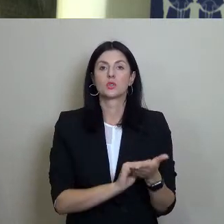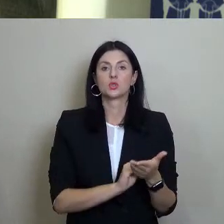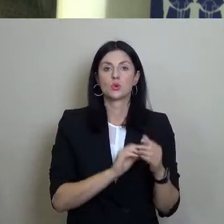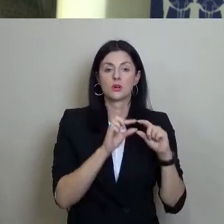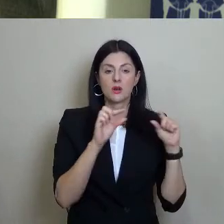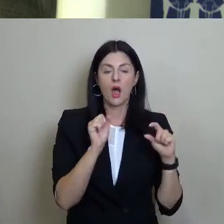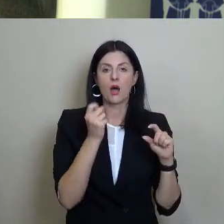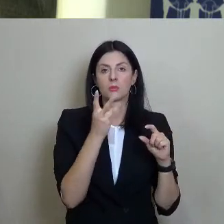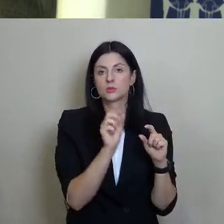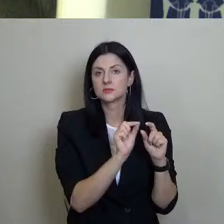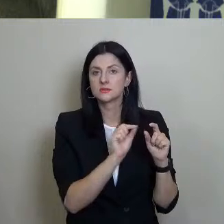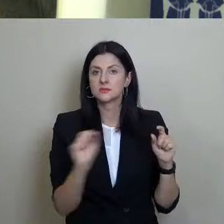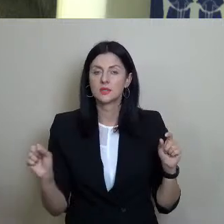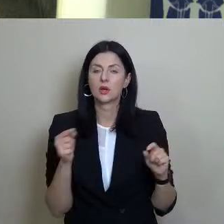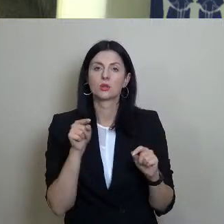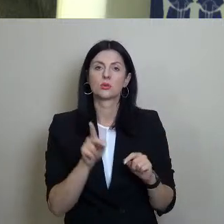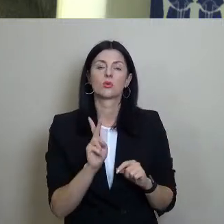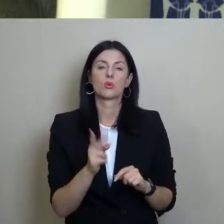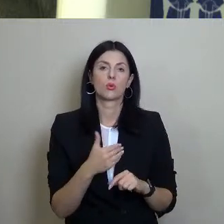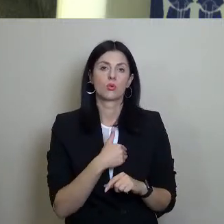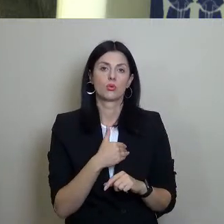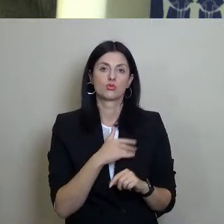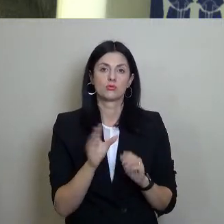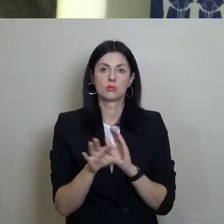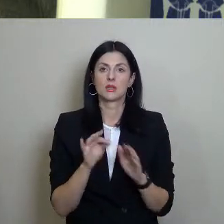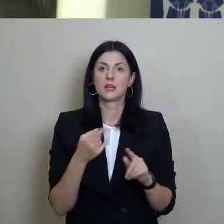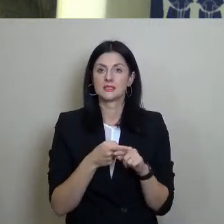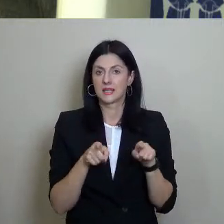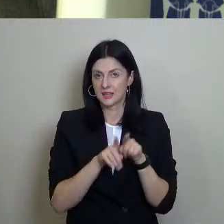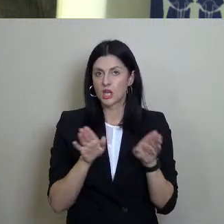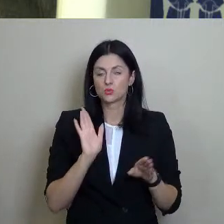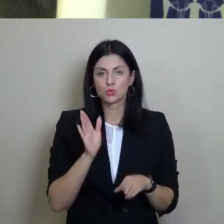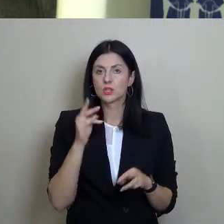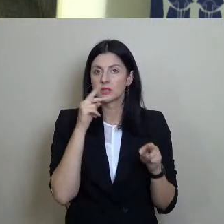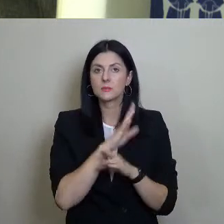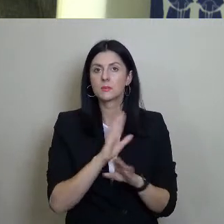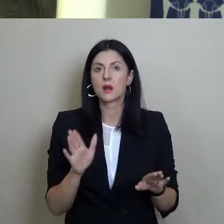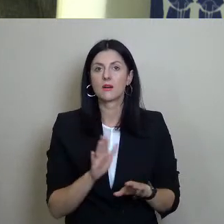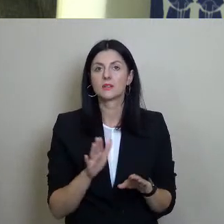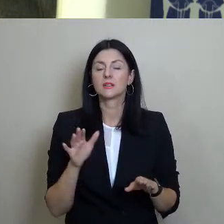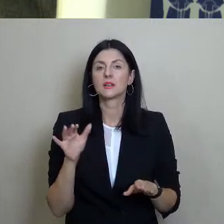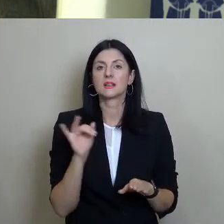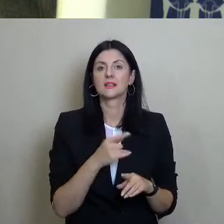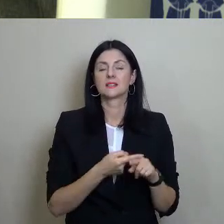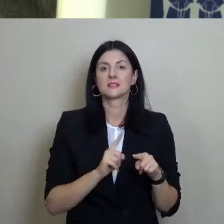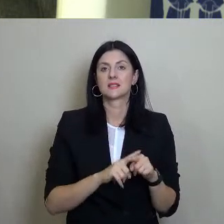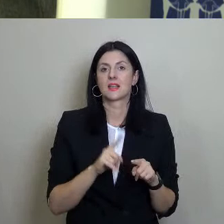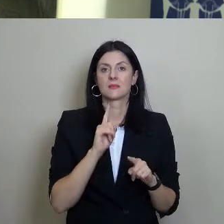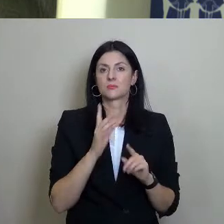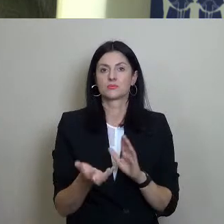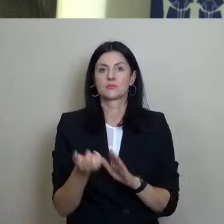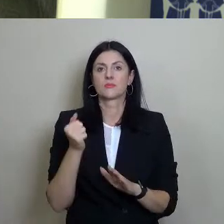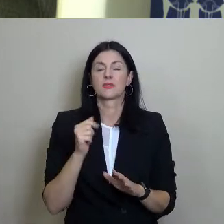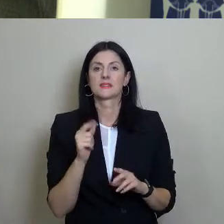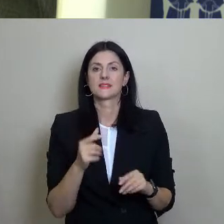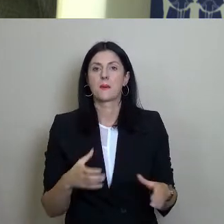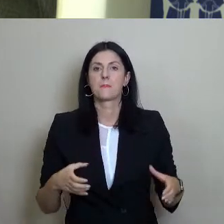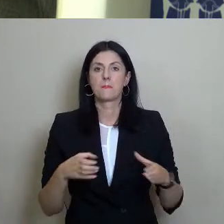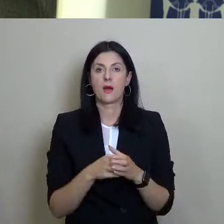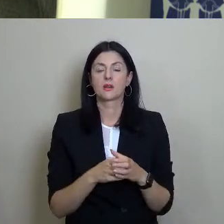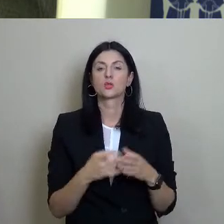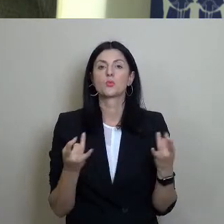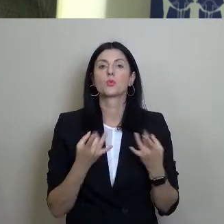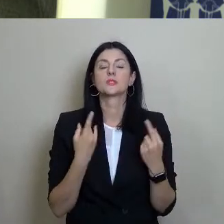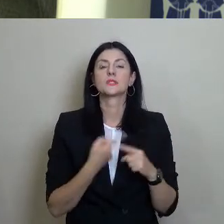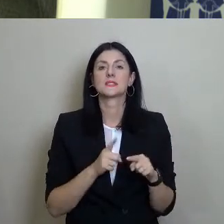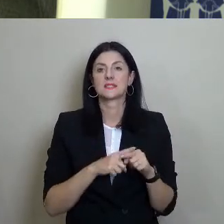don't add the number into the box, but will underline the name of the person, so that would